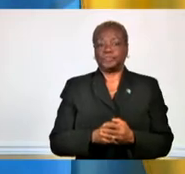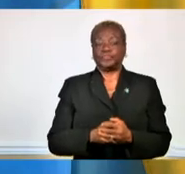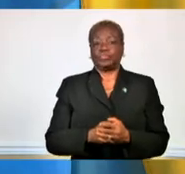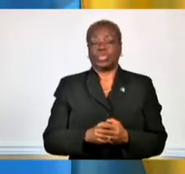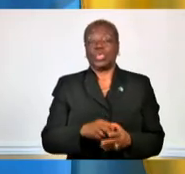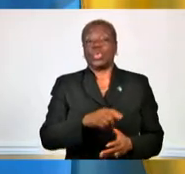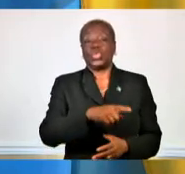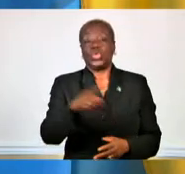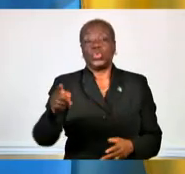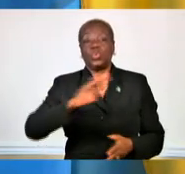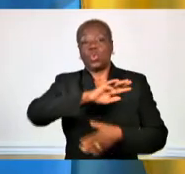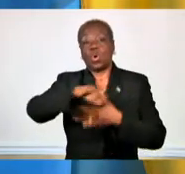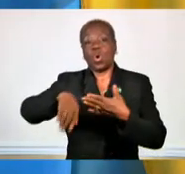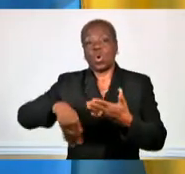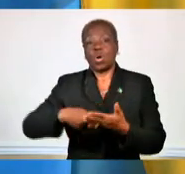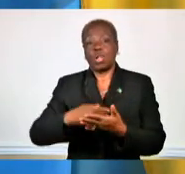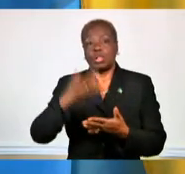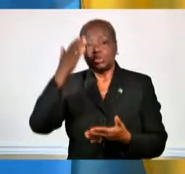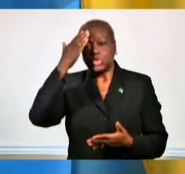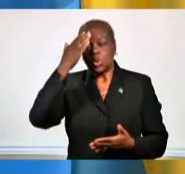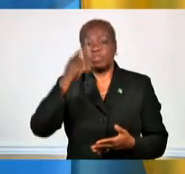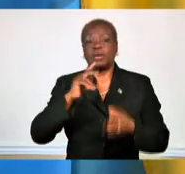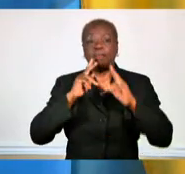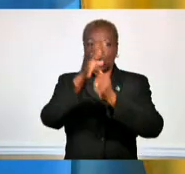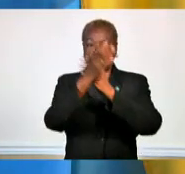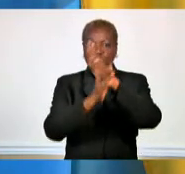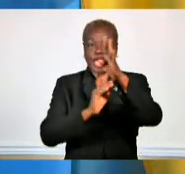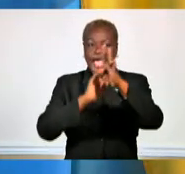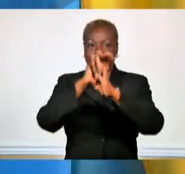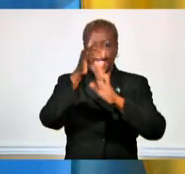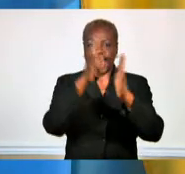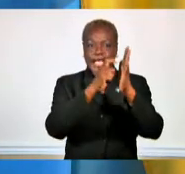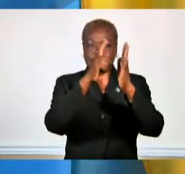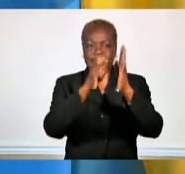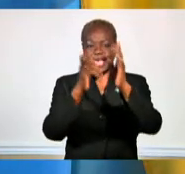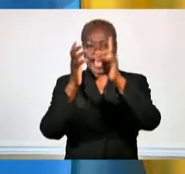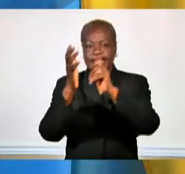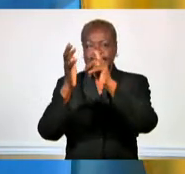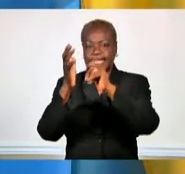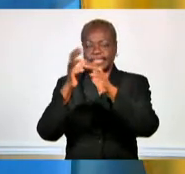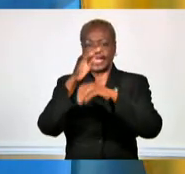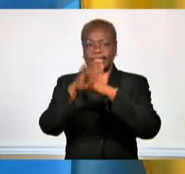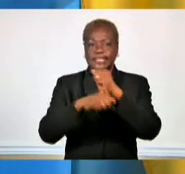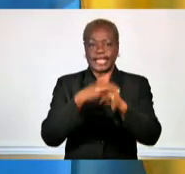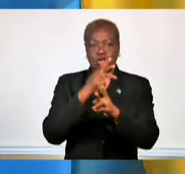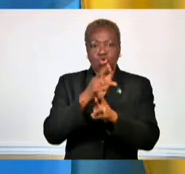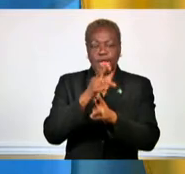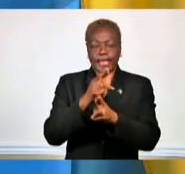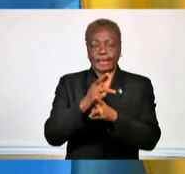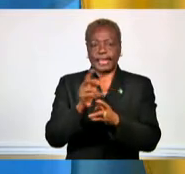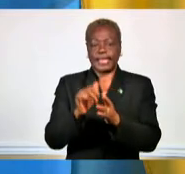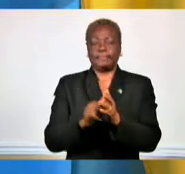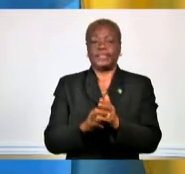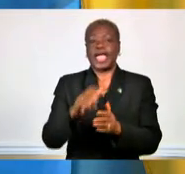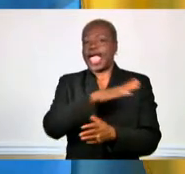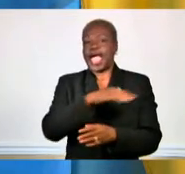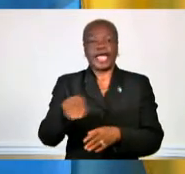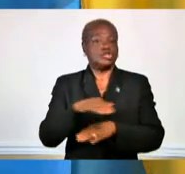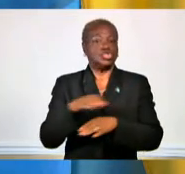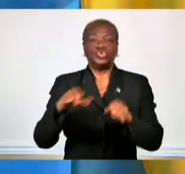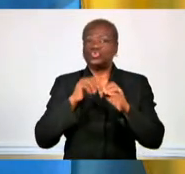You all know the public health advice: sanitize your hands regularly and do